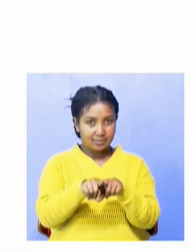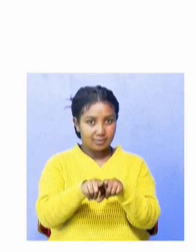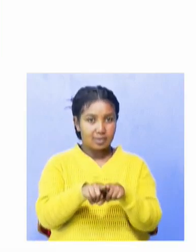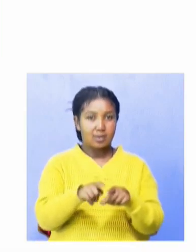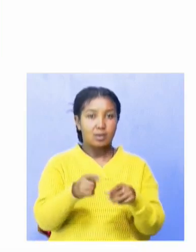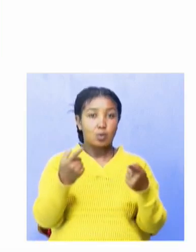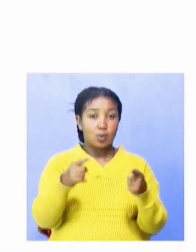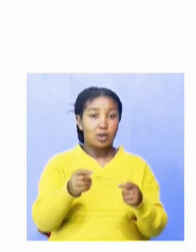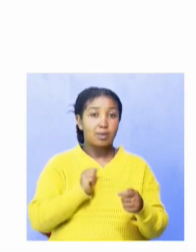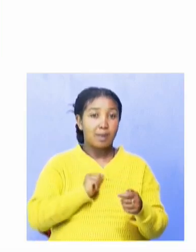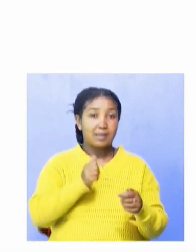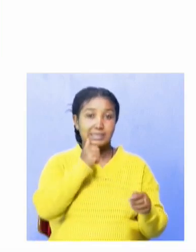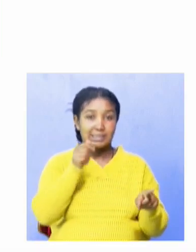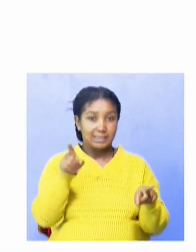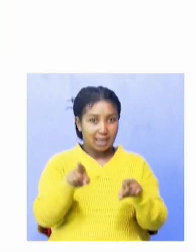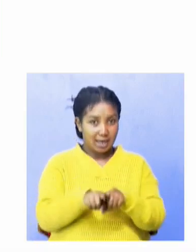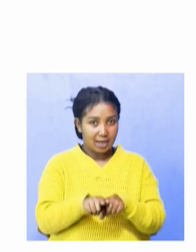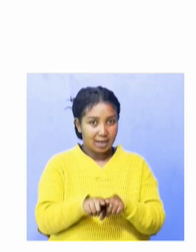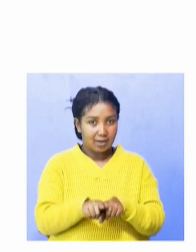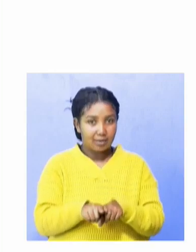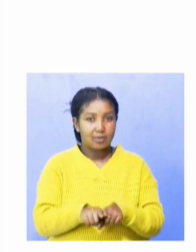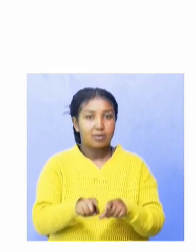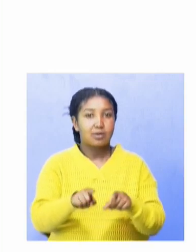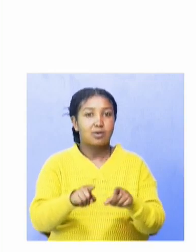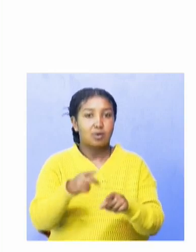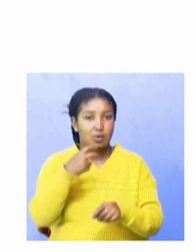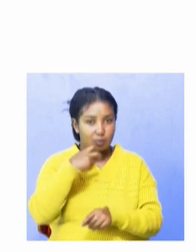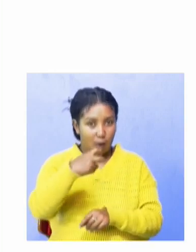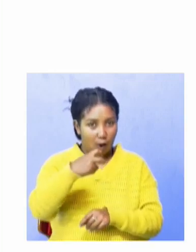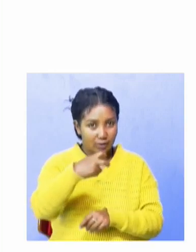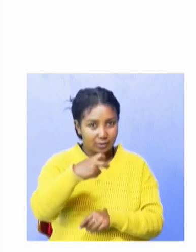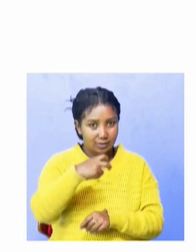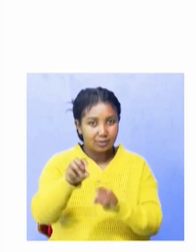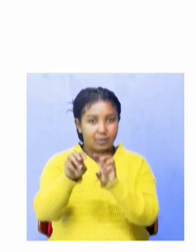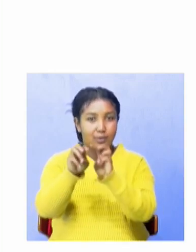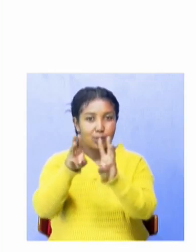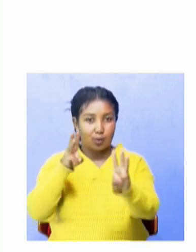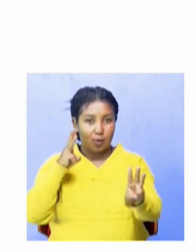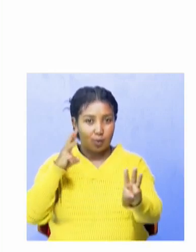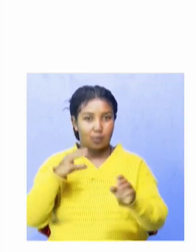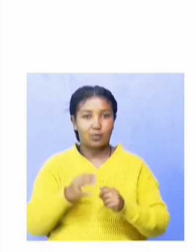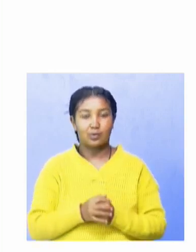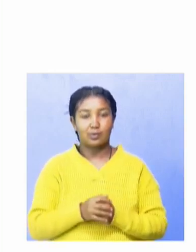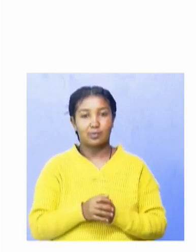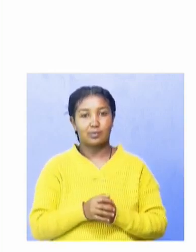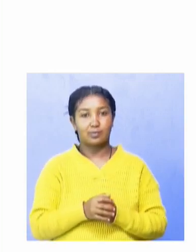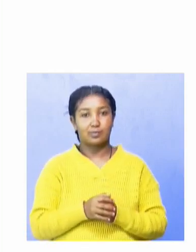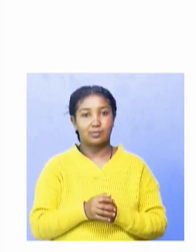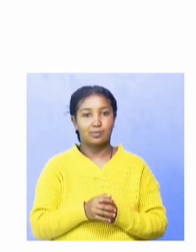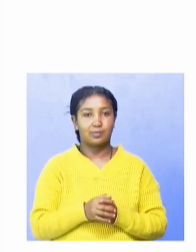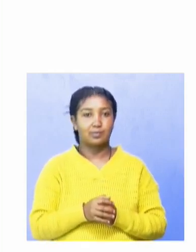When my sister knocked the door.